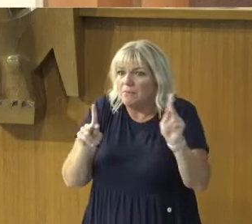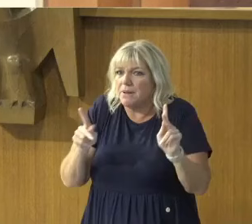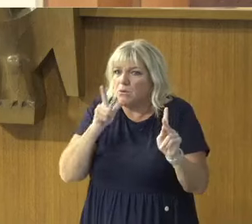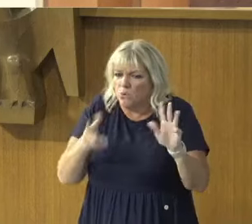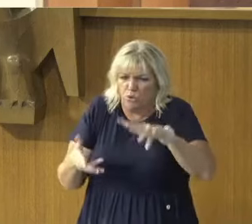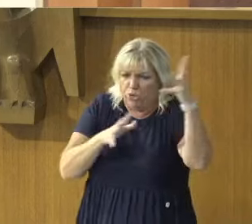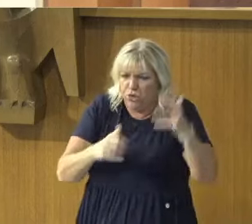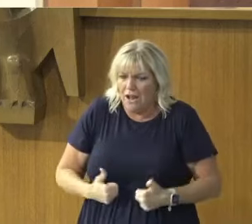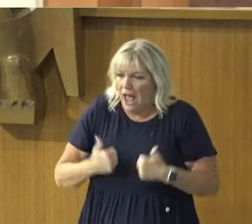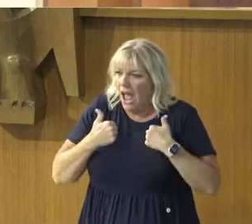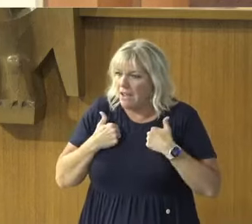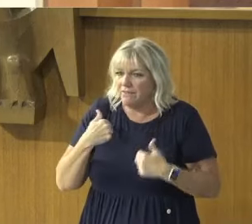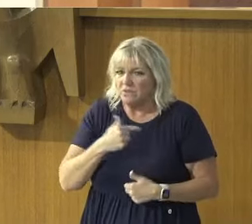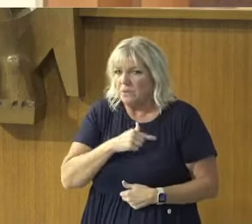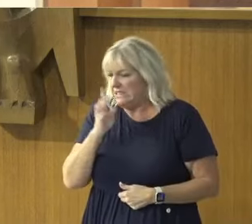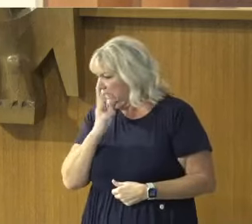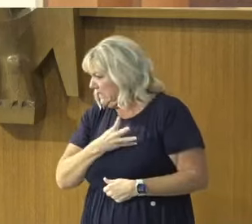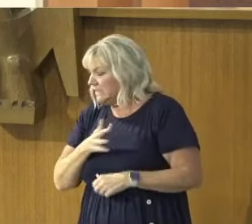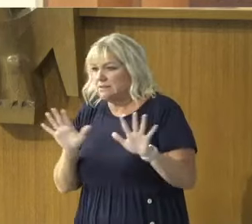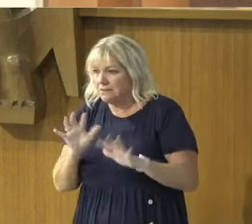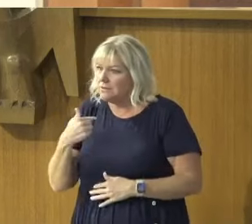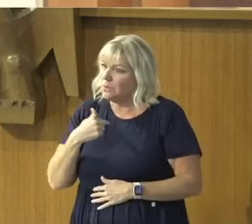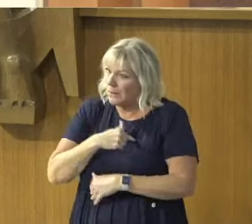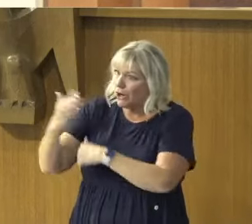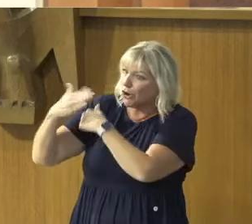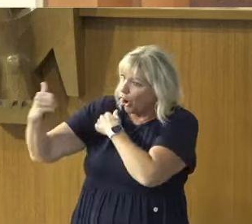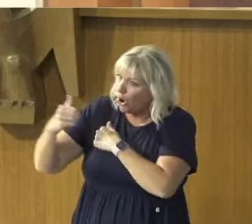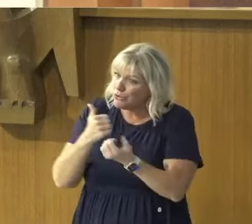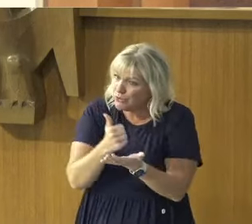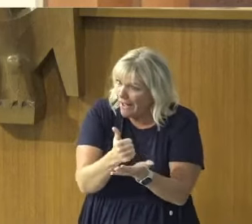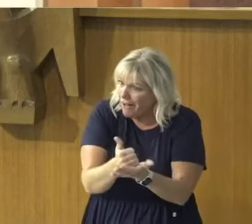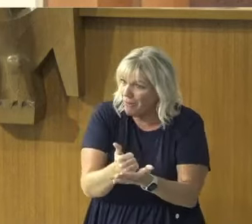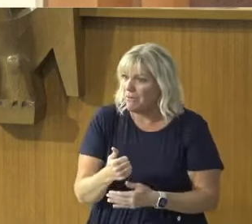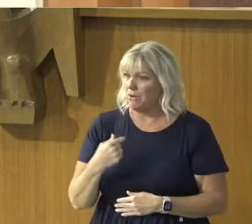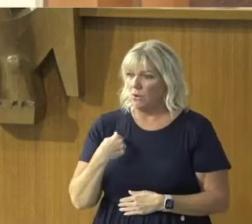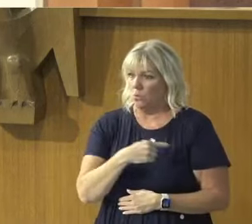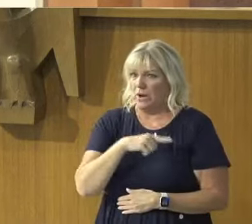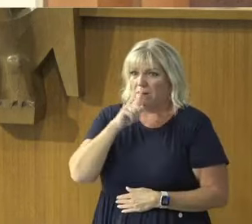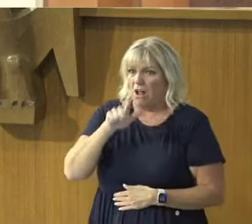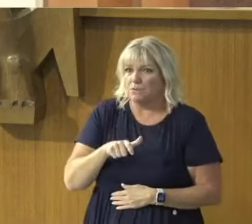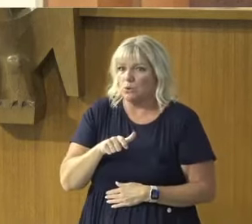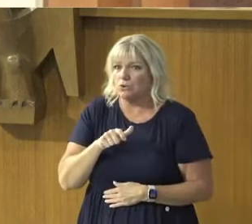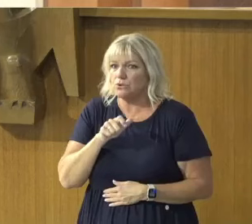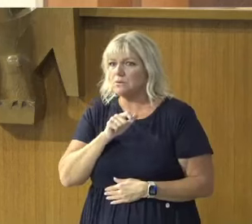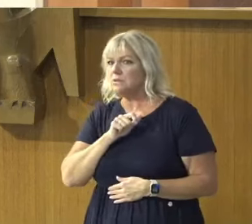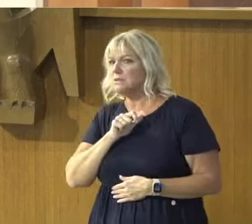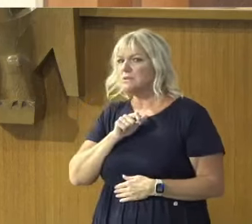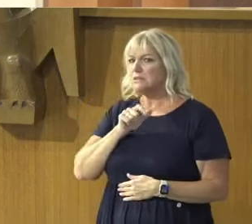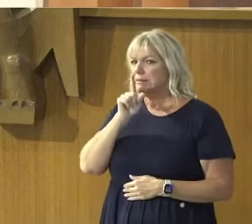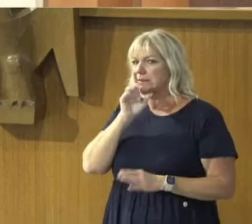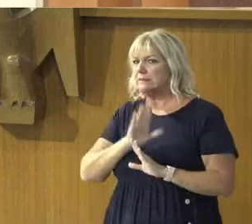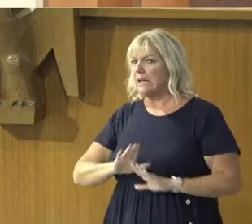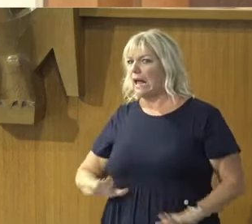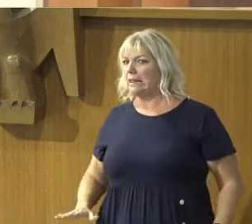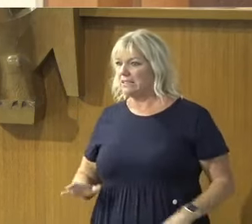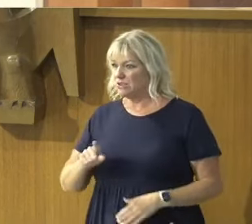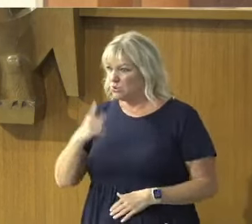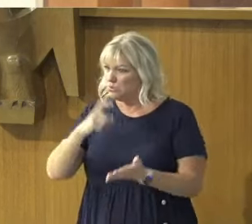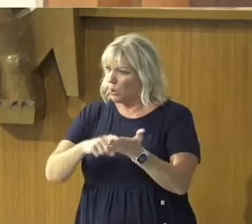backs on those who need our help. We are the ones who are called to not be silent when things need spoken out about.